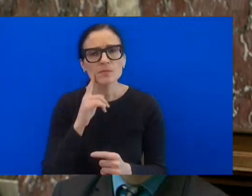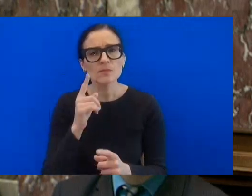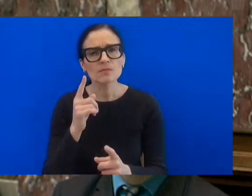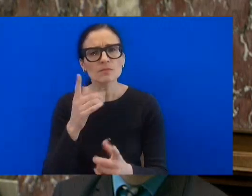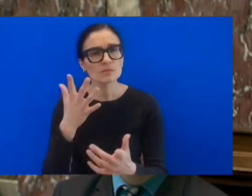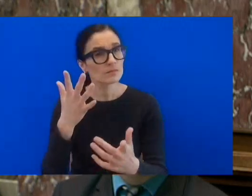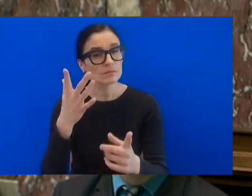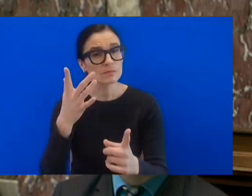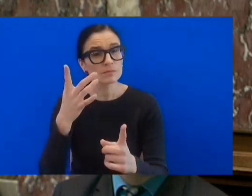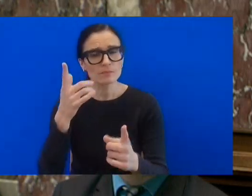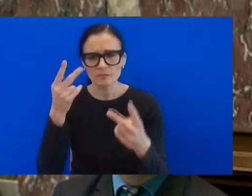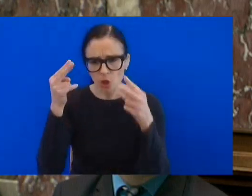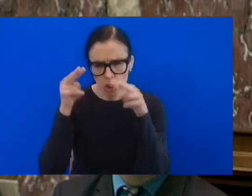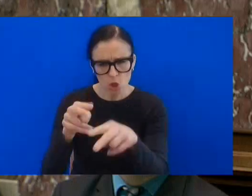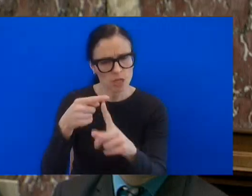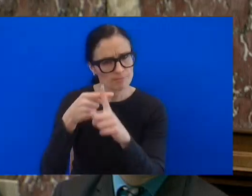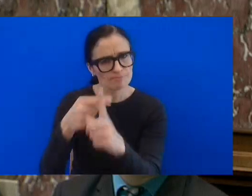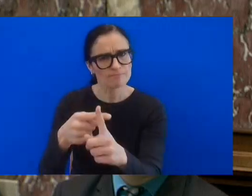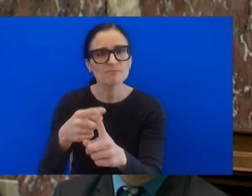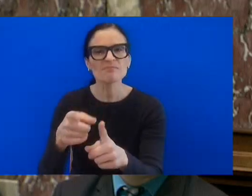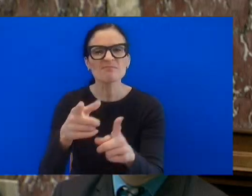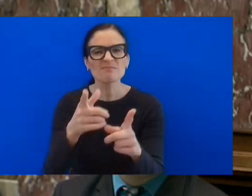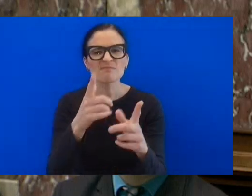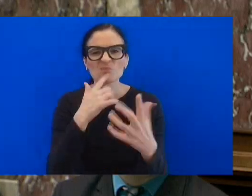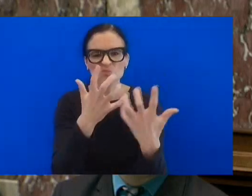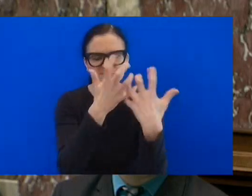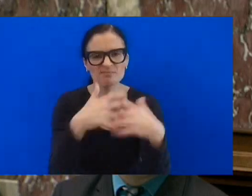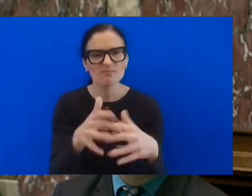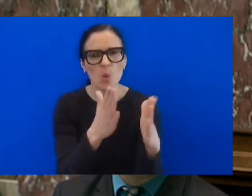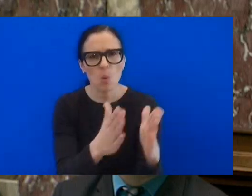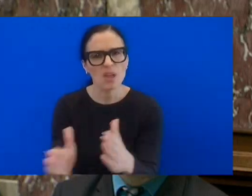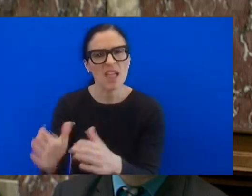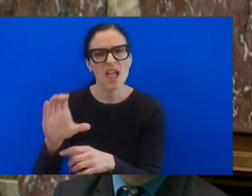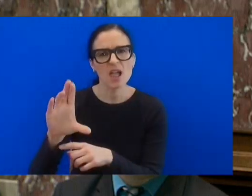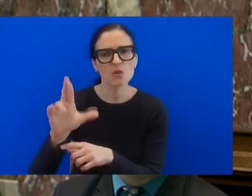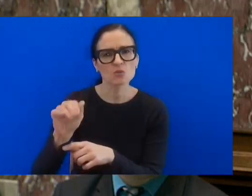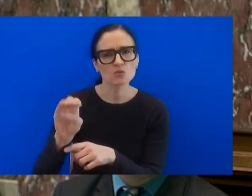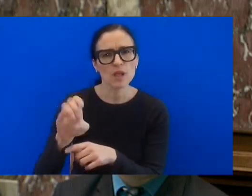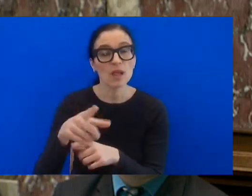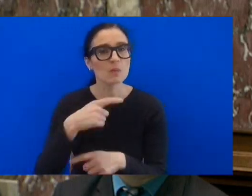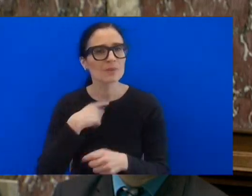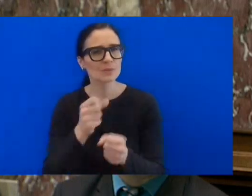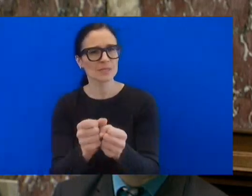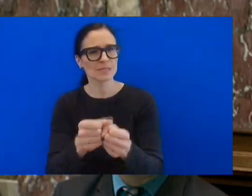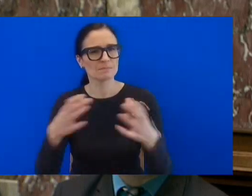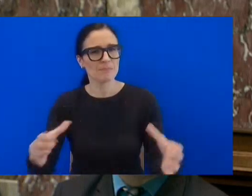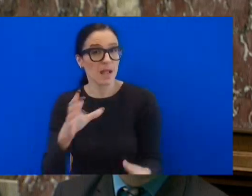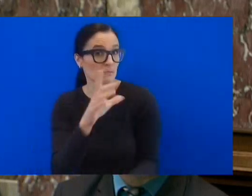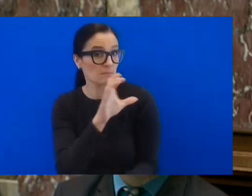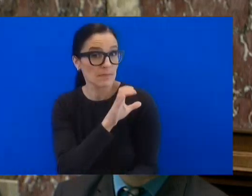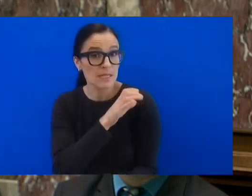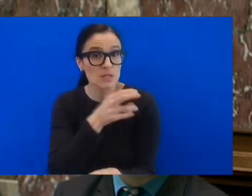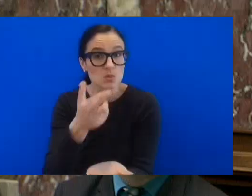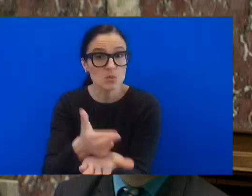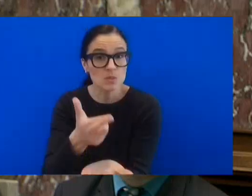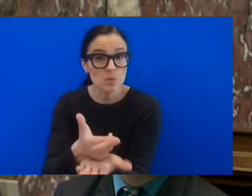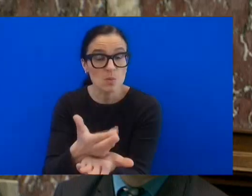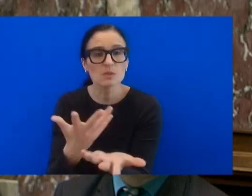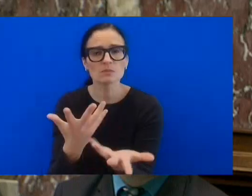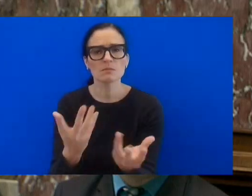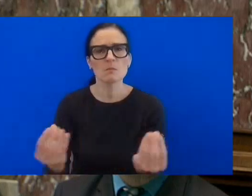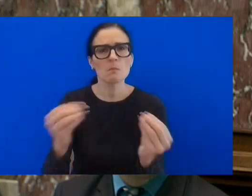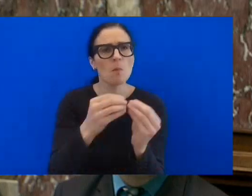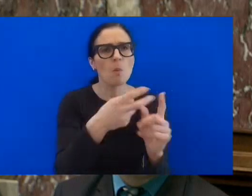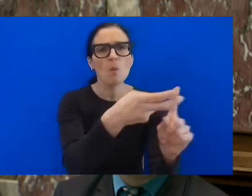We have expanded police resources, enhanced drug seizures, and invested in intelligence-led